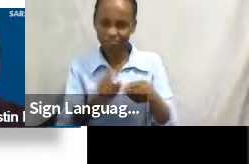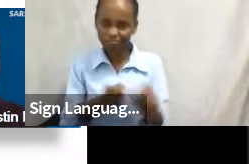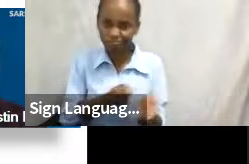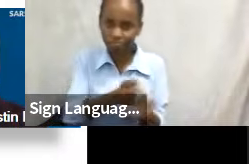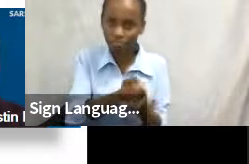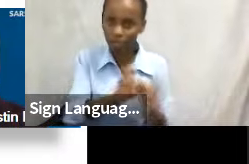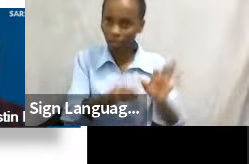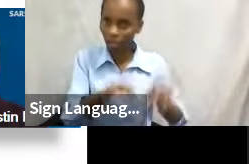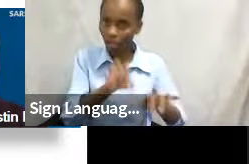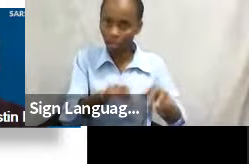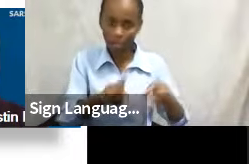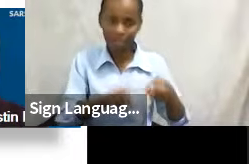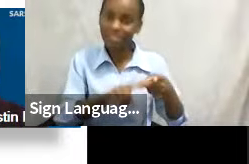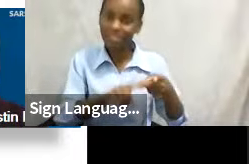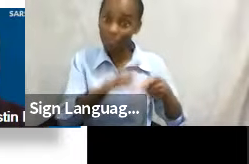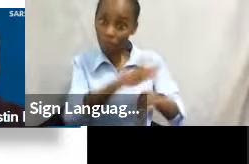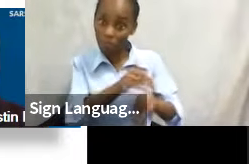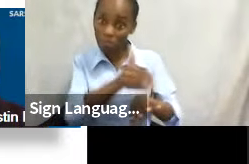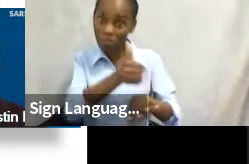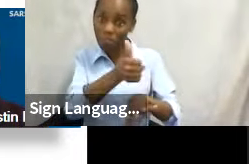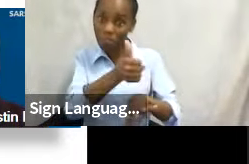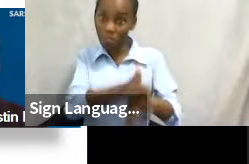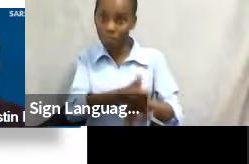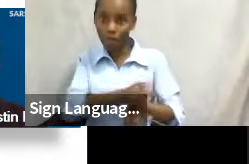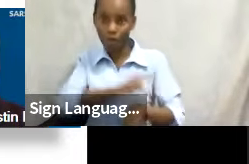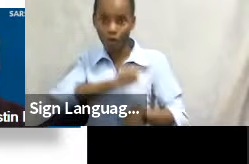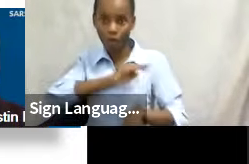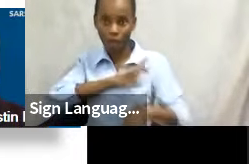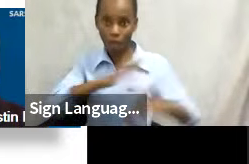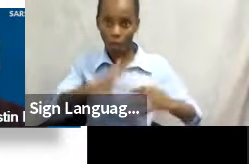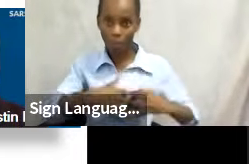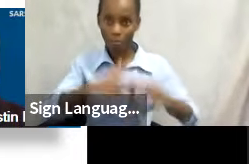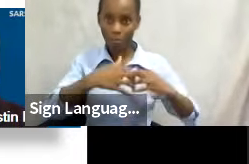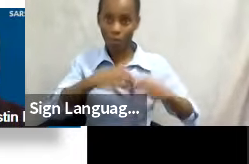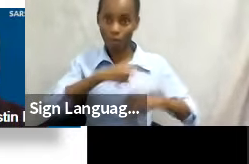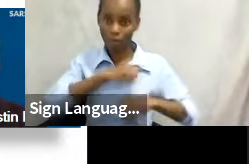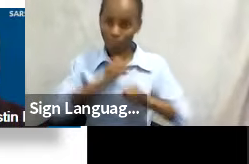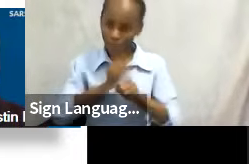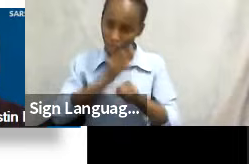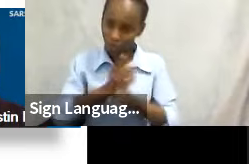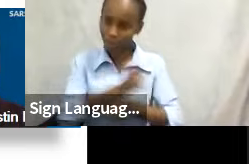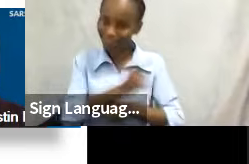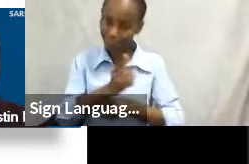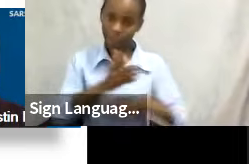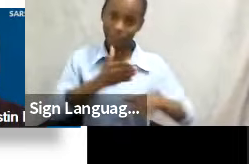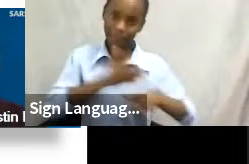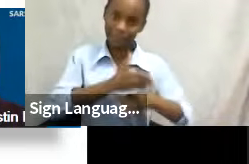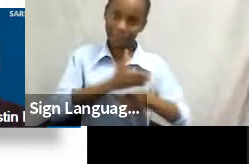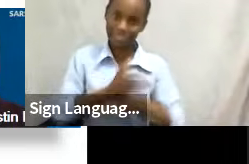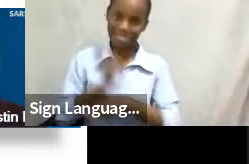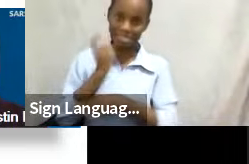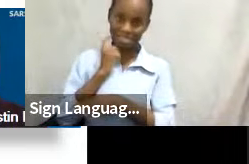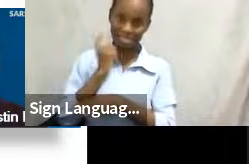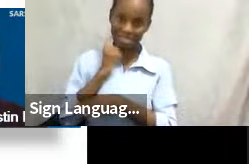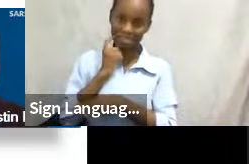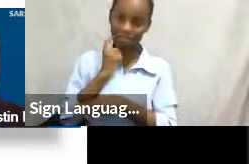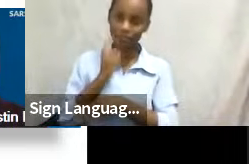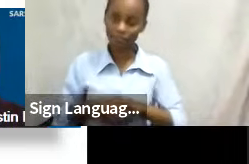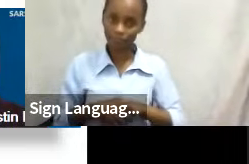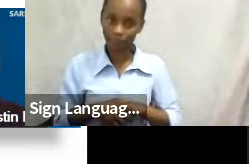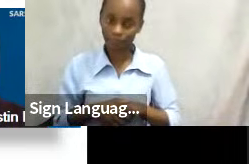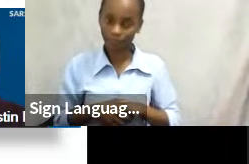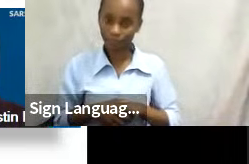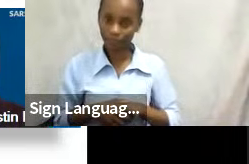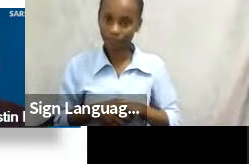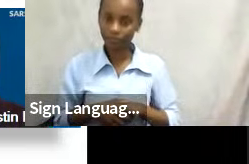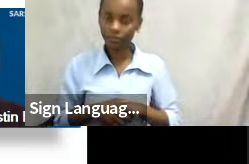to make it as easy and give you as much clarity as possible as our clients. Something new that we've introduced for the